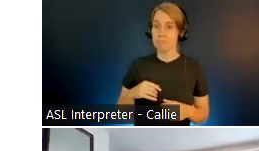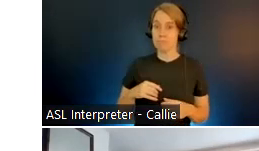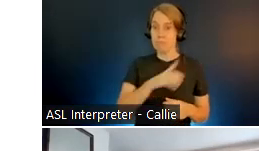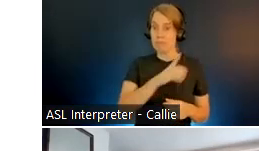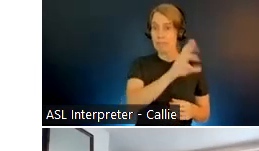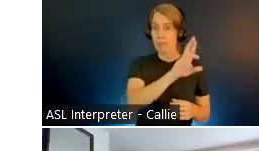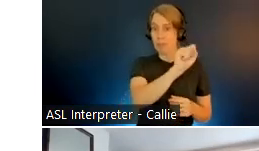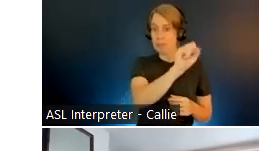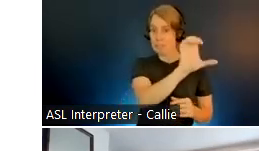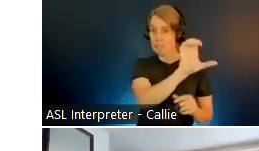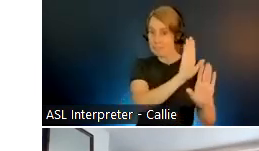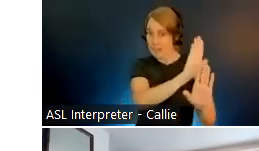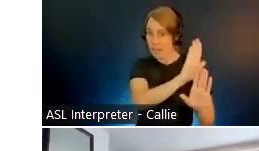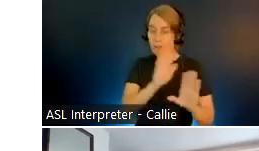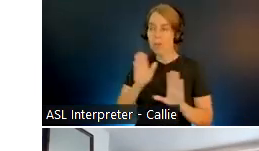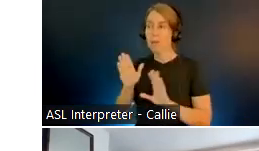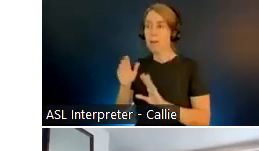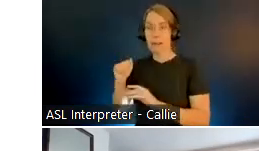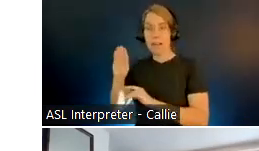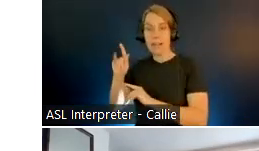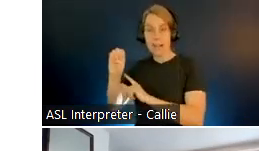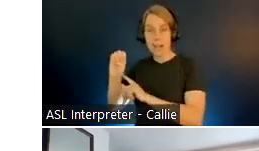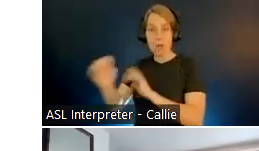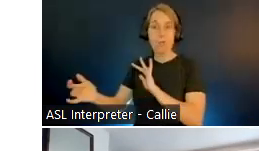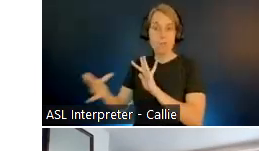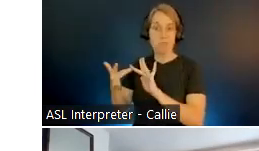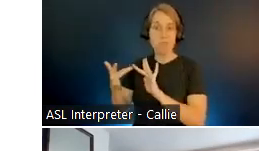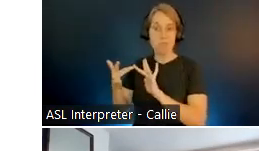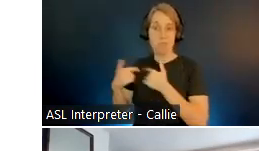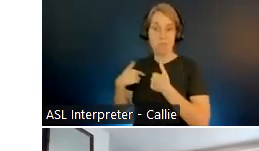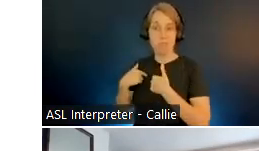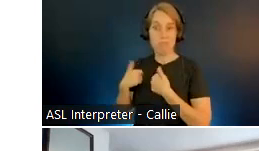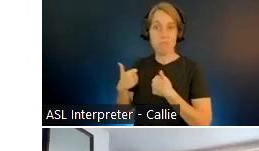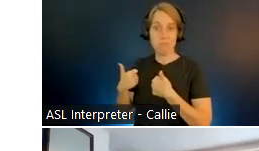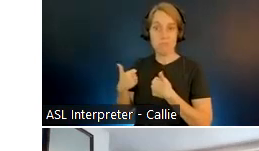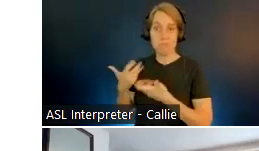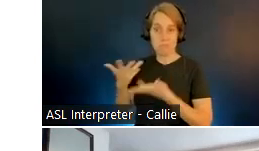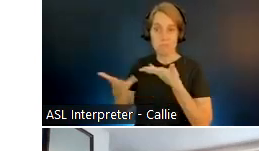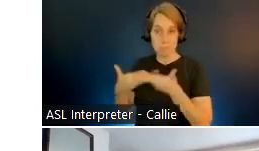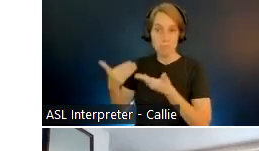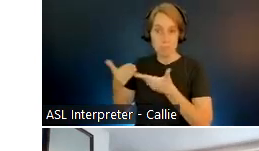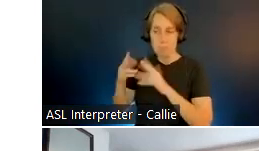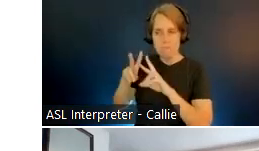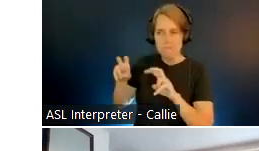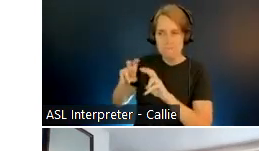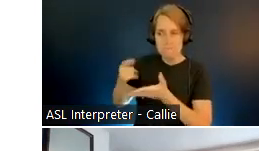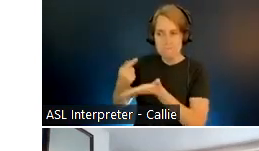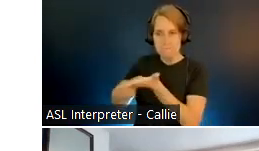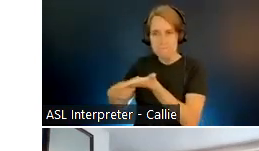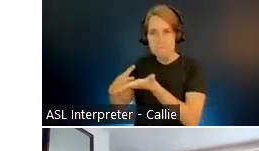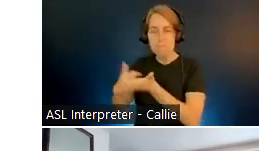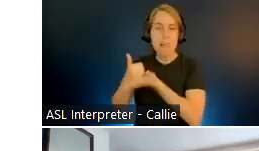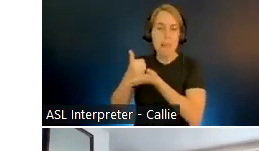for Disability Rights South Carolina, but you can definitely reach out to me at ABLE South Carolina, and we'll take a look at that and help